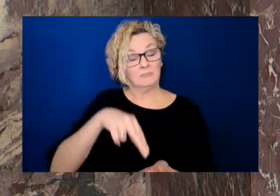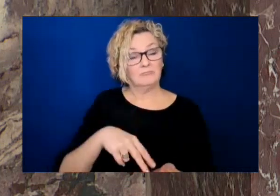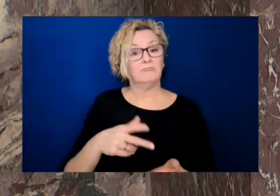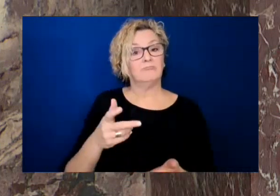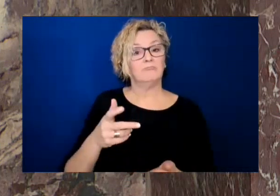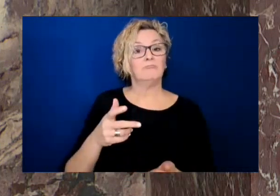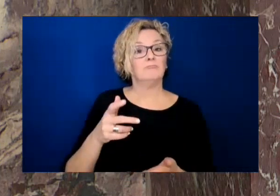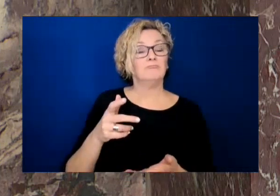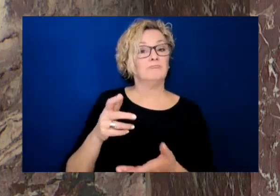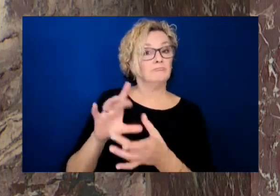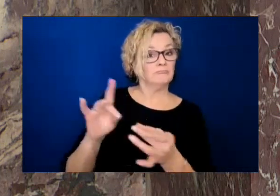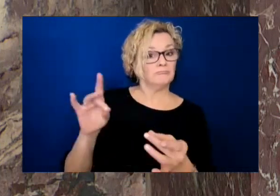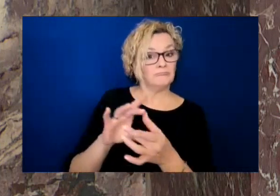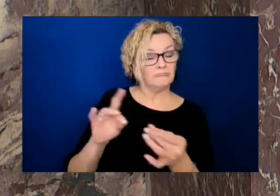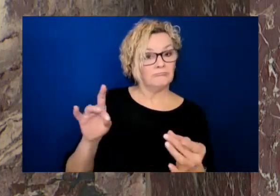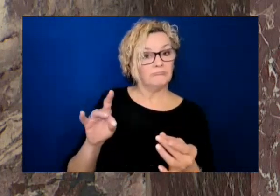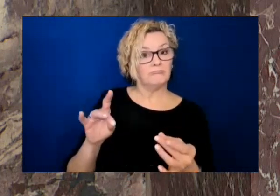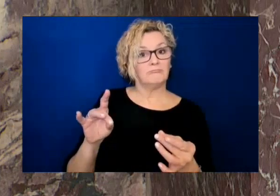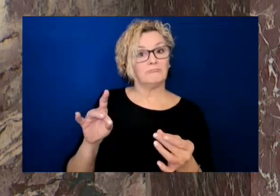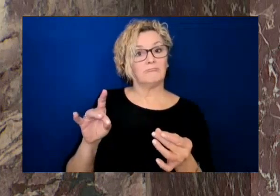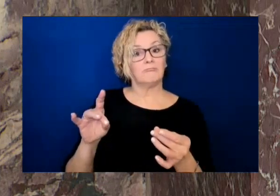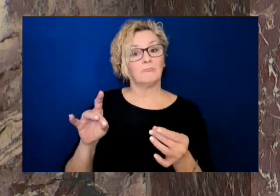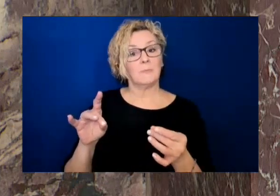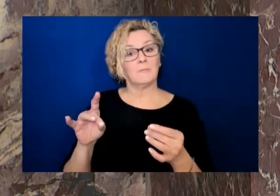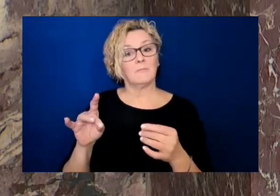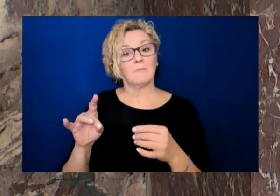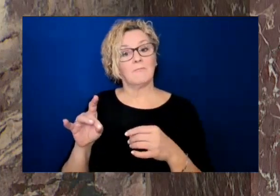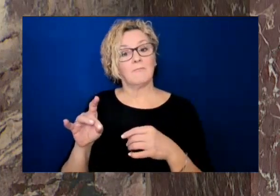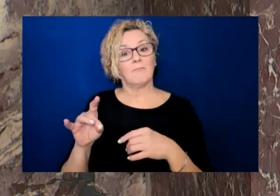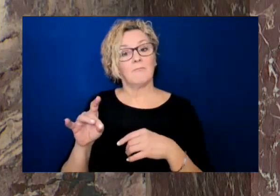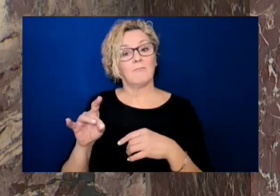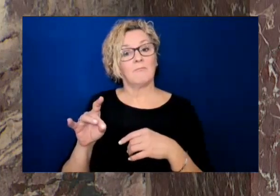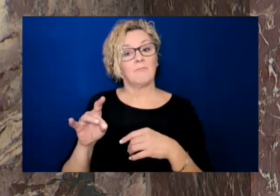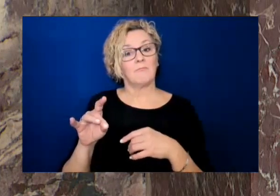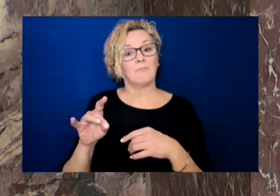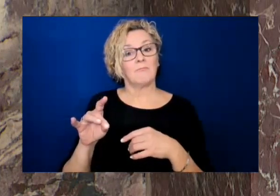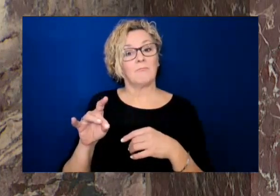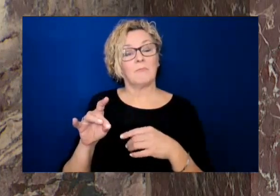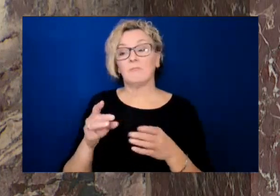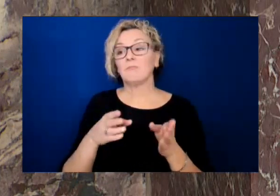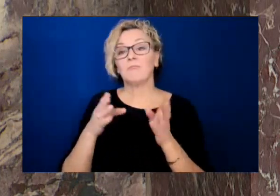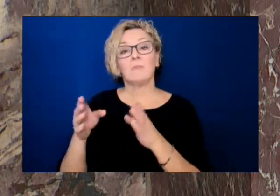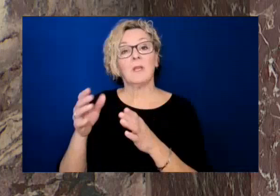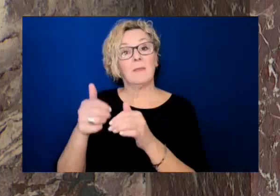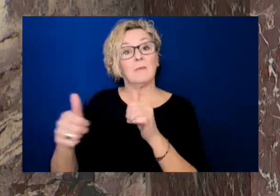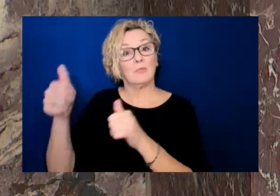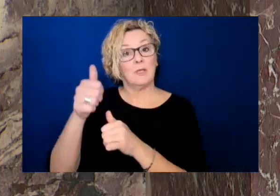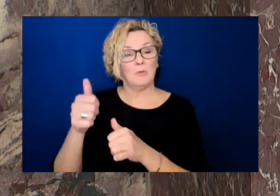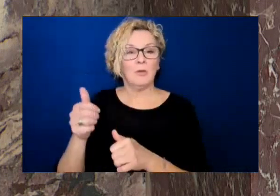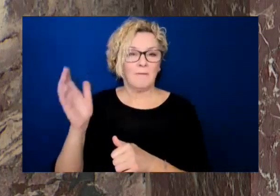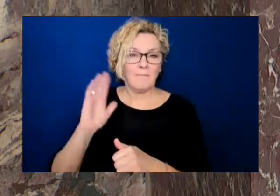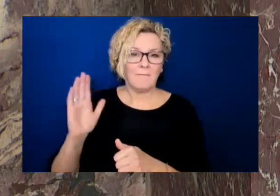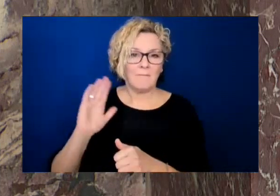here. The Premier, when he was Attorney General, gave a specific direction